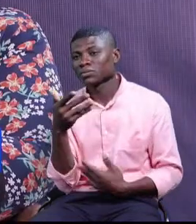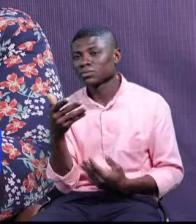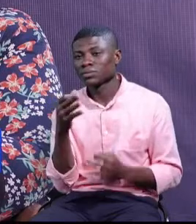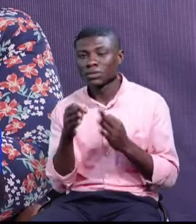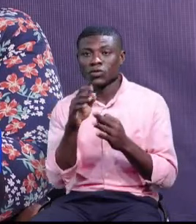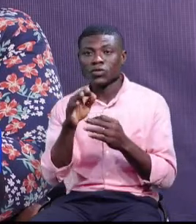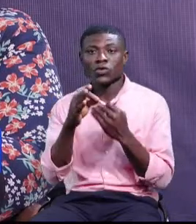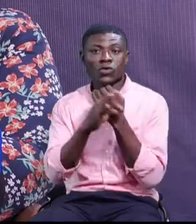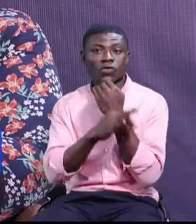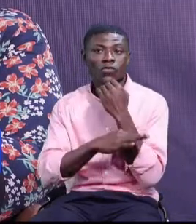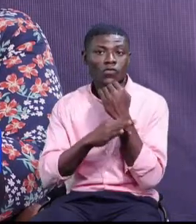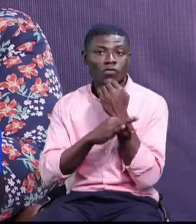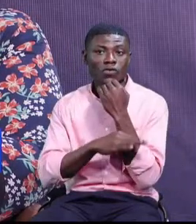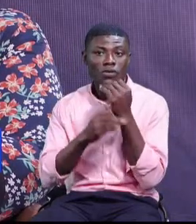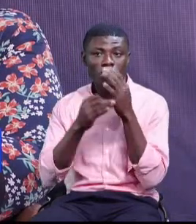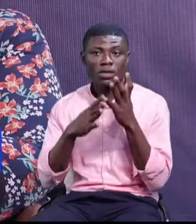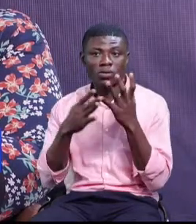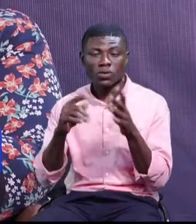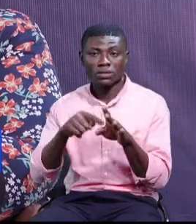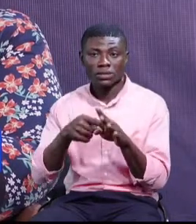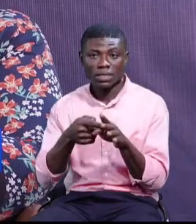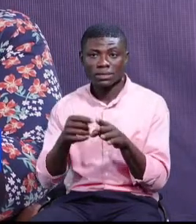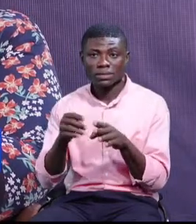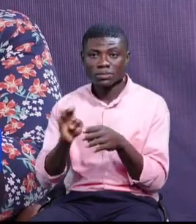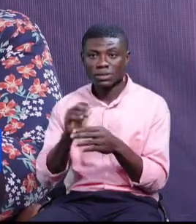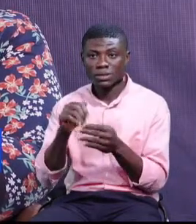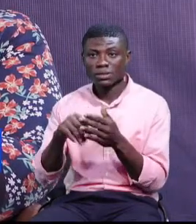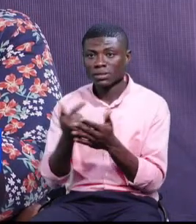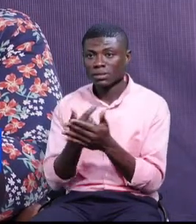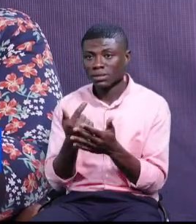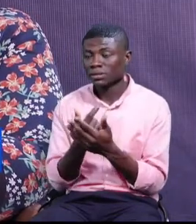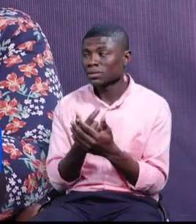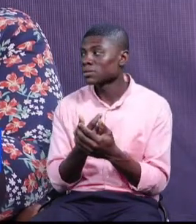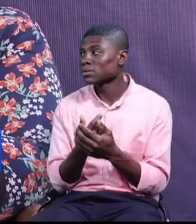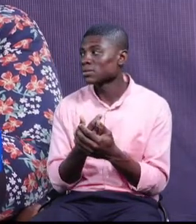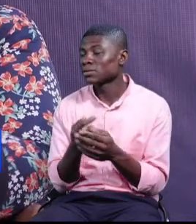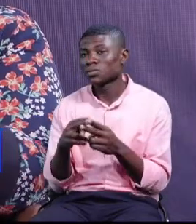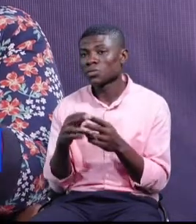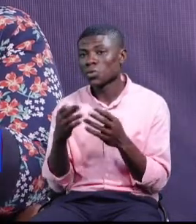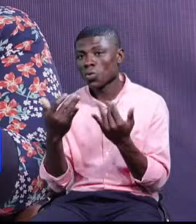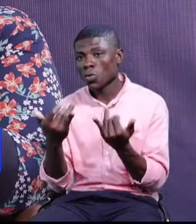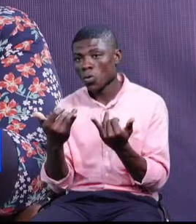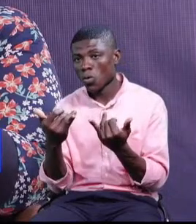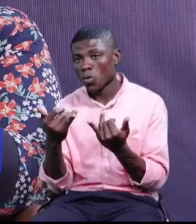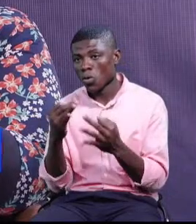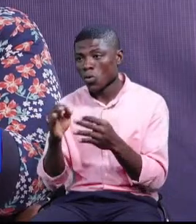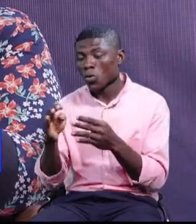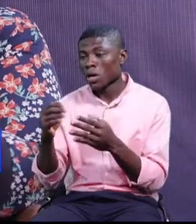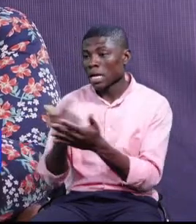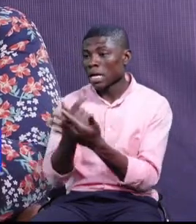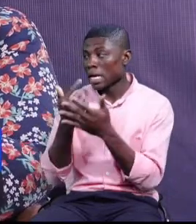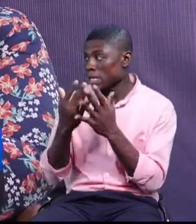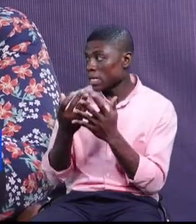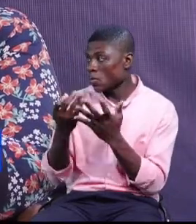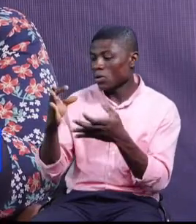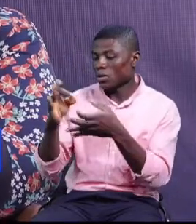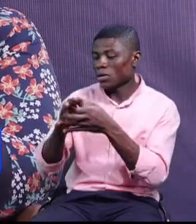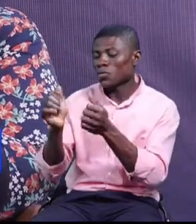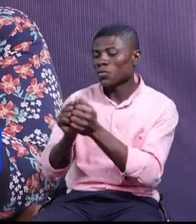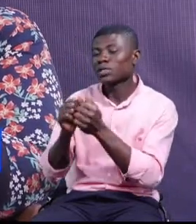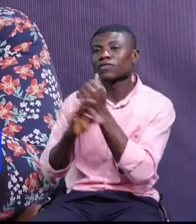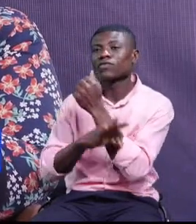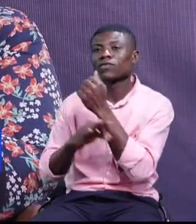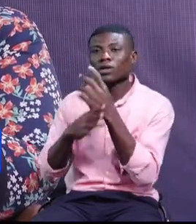you're a foreigner and you want to start business in Ghana, you know Or you're a Ghanaian and you want to team up with a foreigner. Whether you're a Ghanaian,